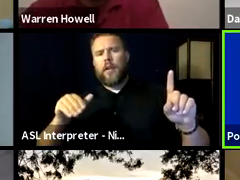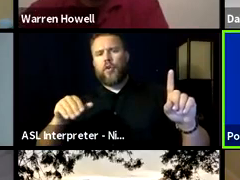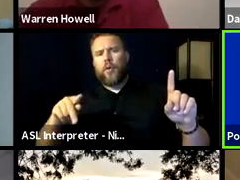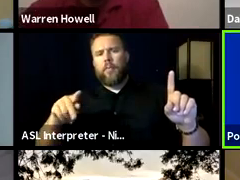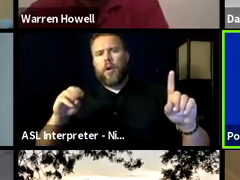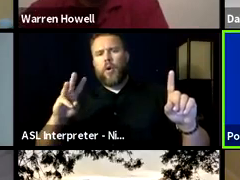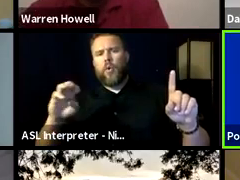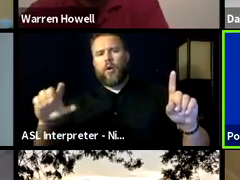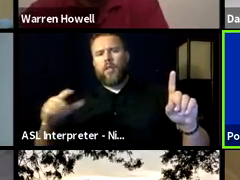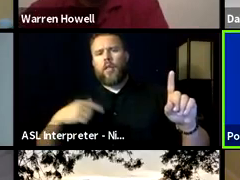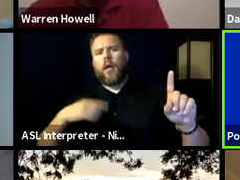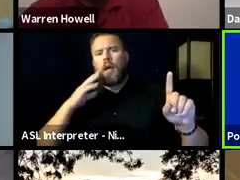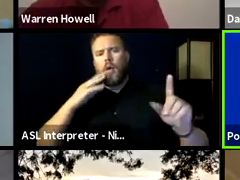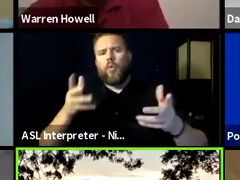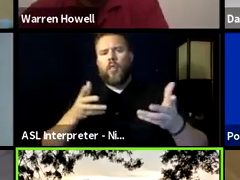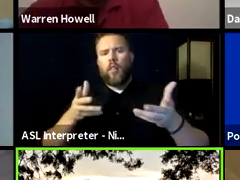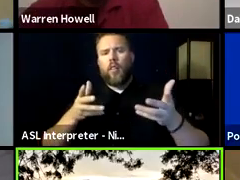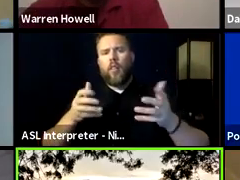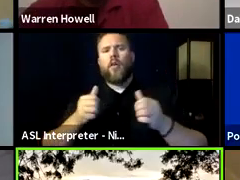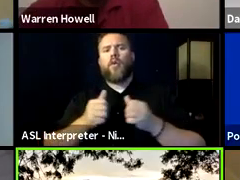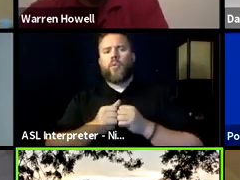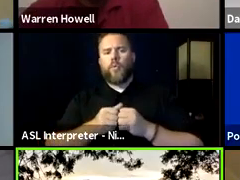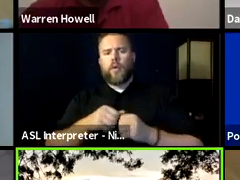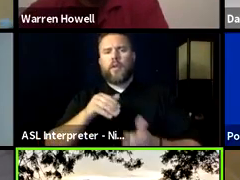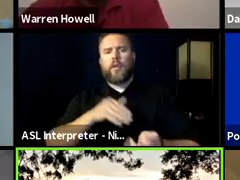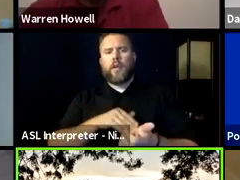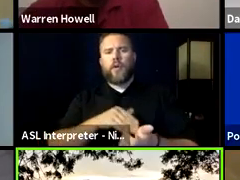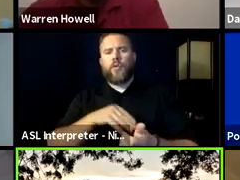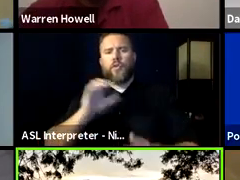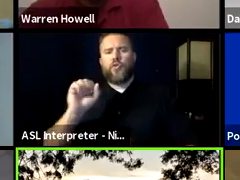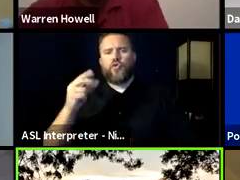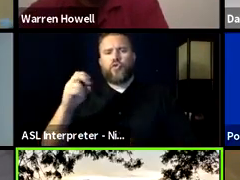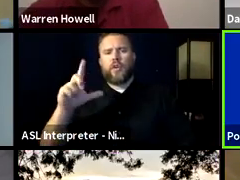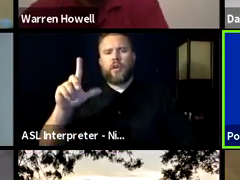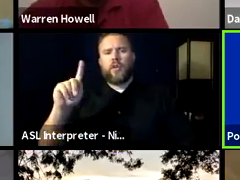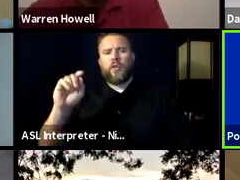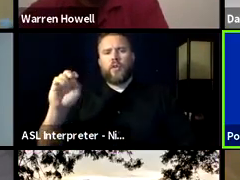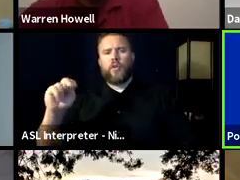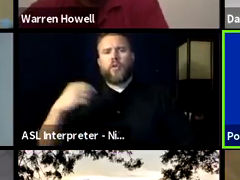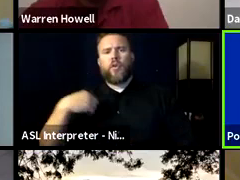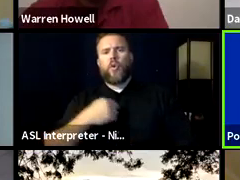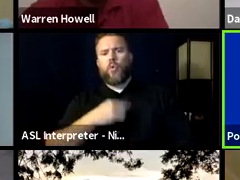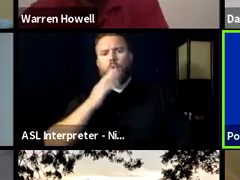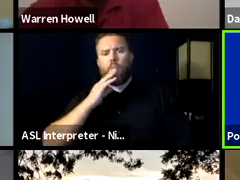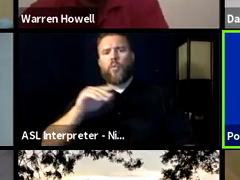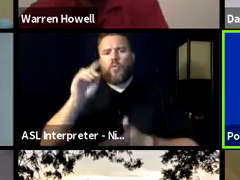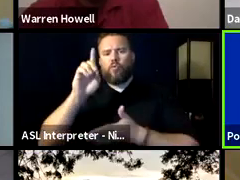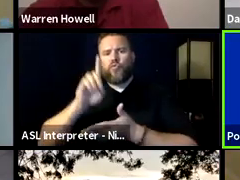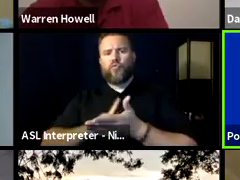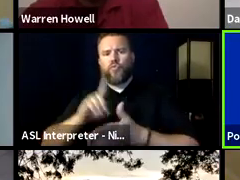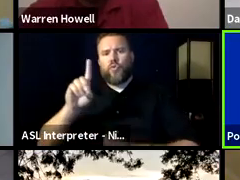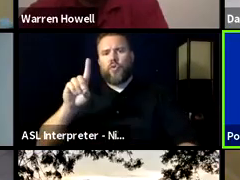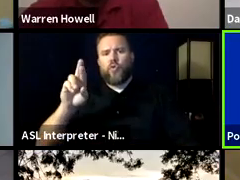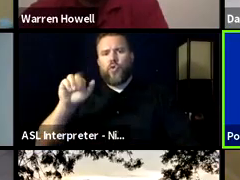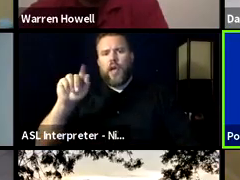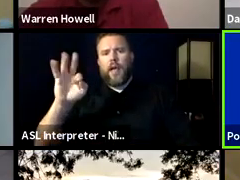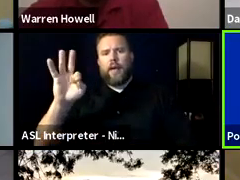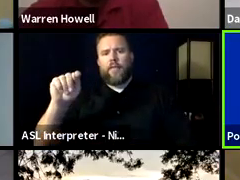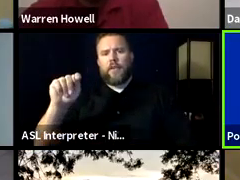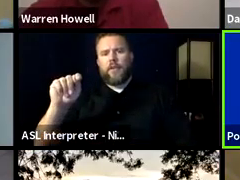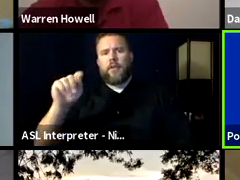with Dr. Shelton and our administration to get a letter drafted to Governor Carney with the results of this resolution, and